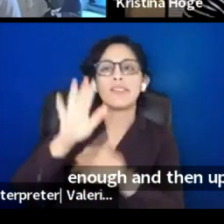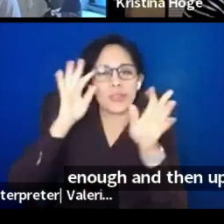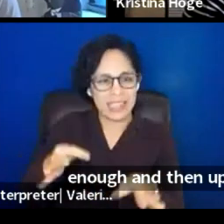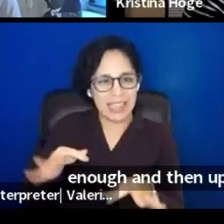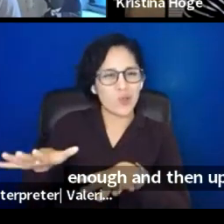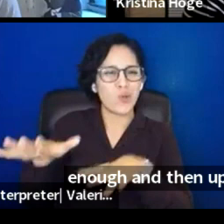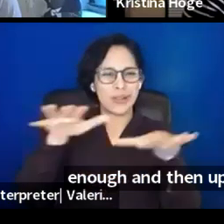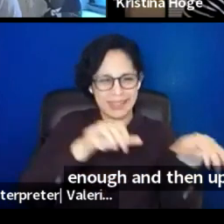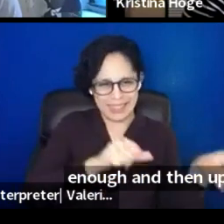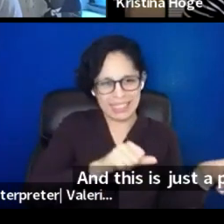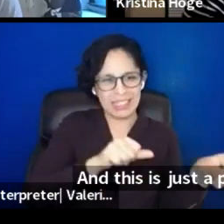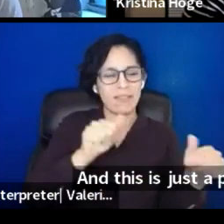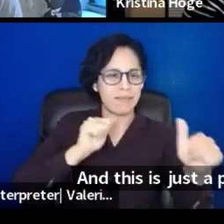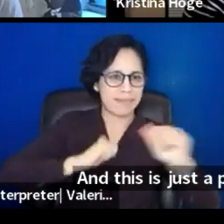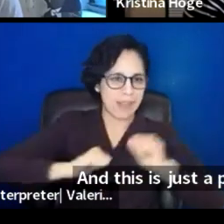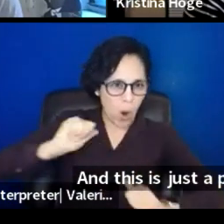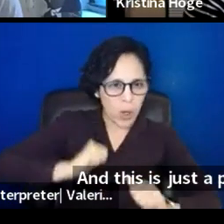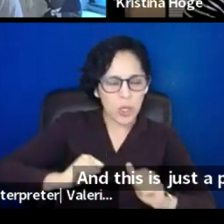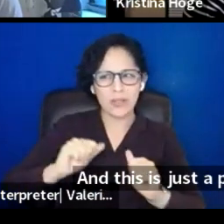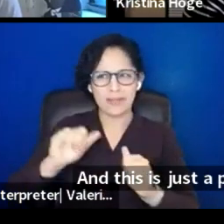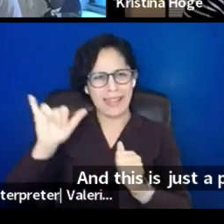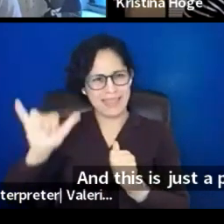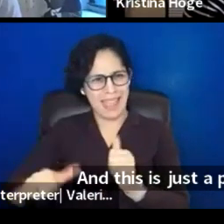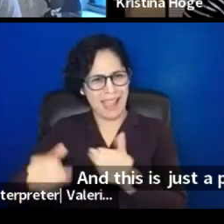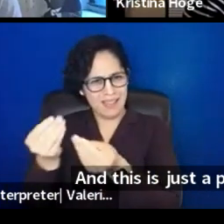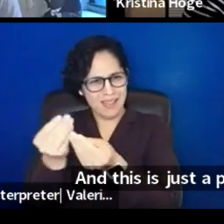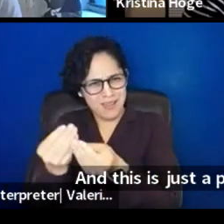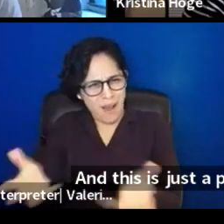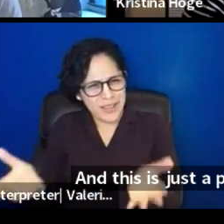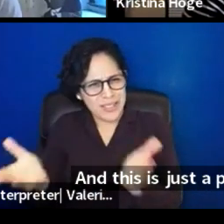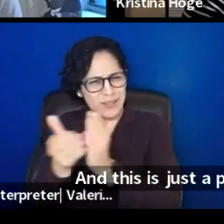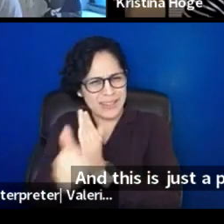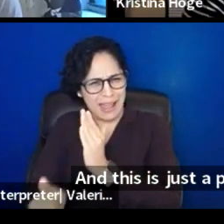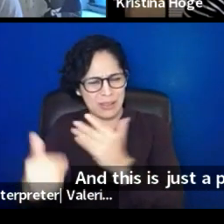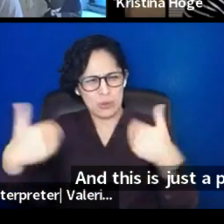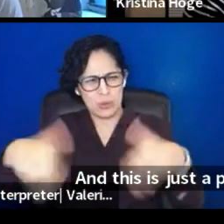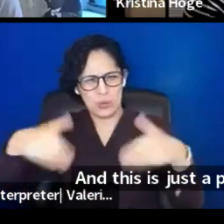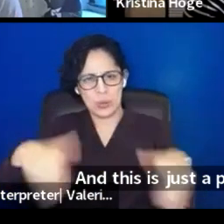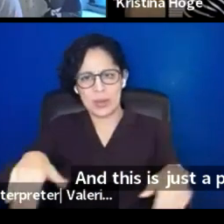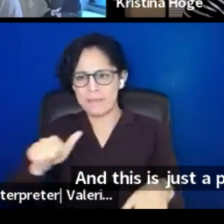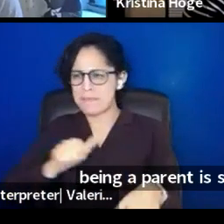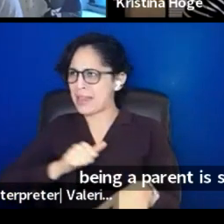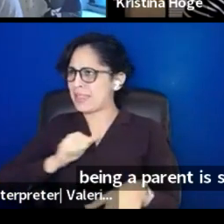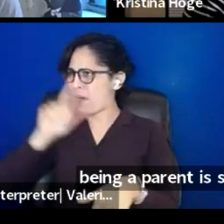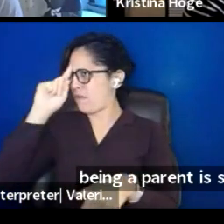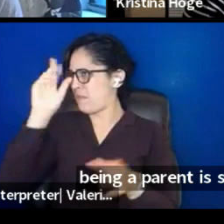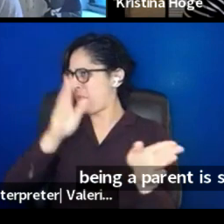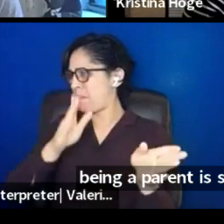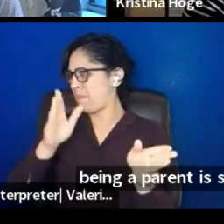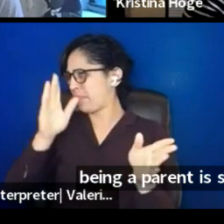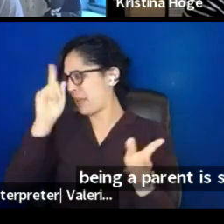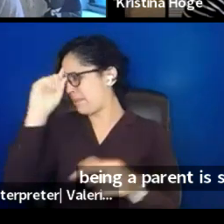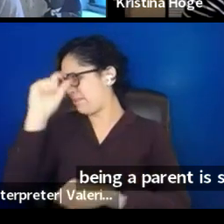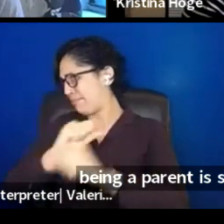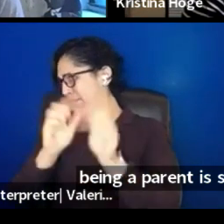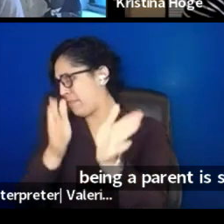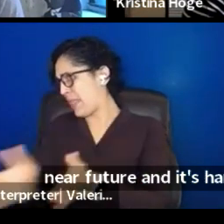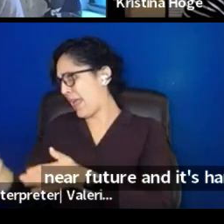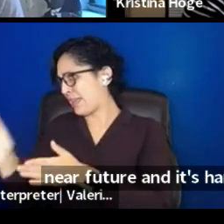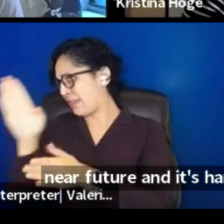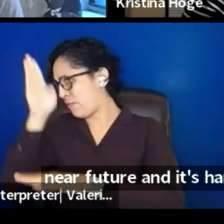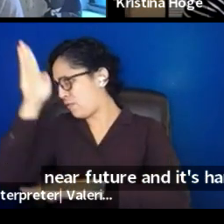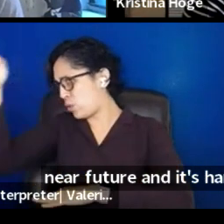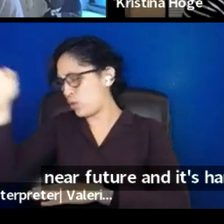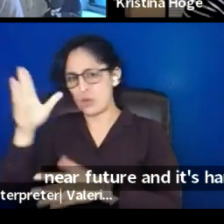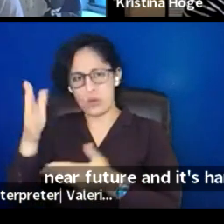but, you know, being a parent is something that I hope to be in the near future. And it's hard for me to, I'm a company manager, and it's hard